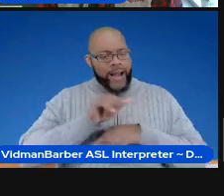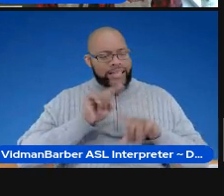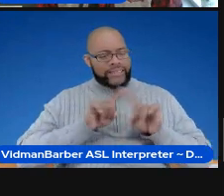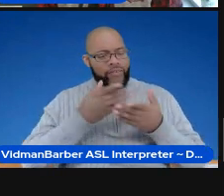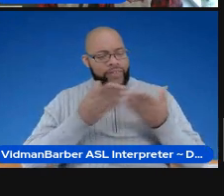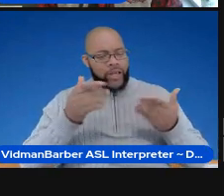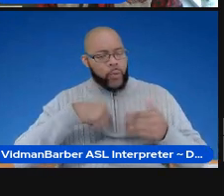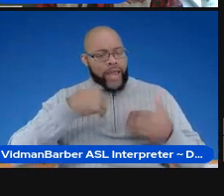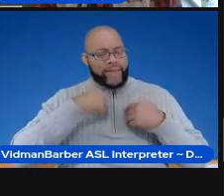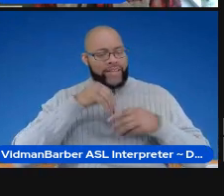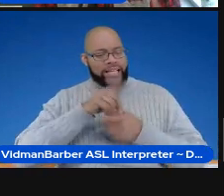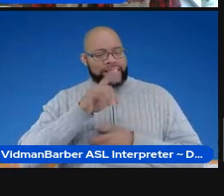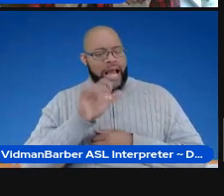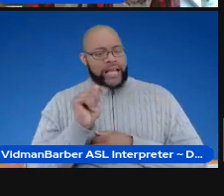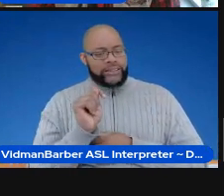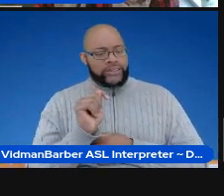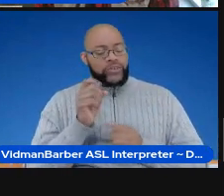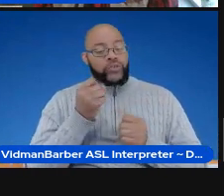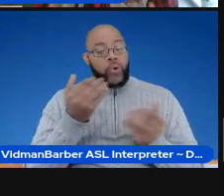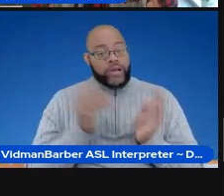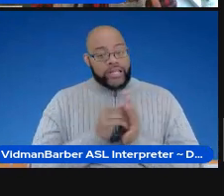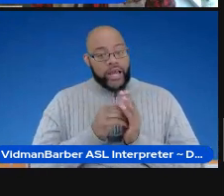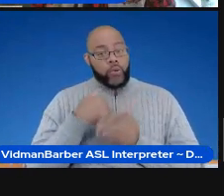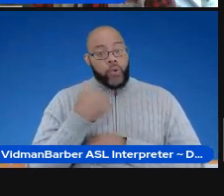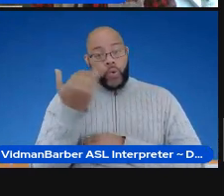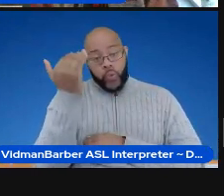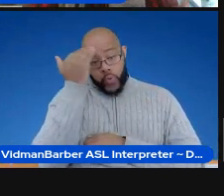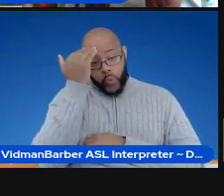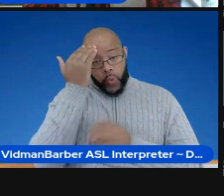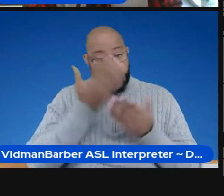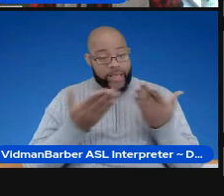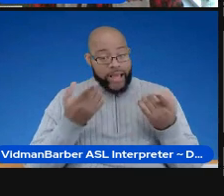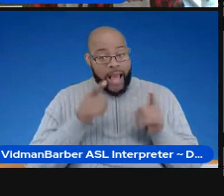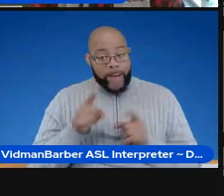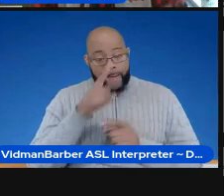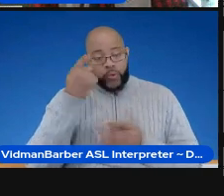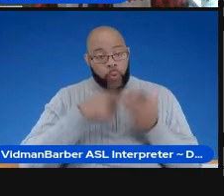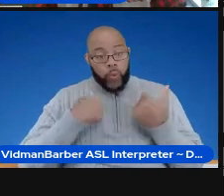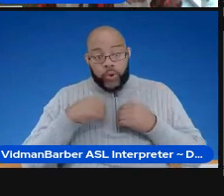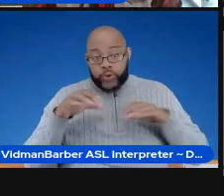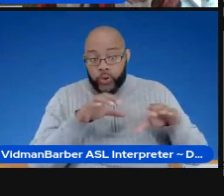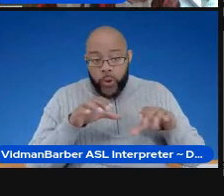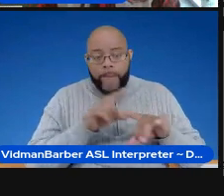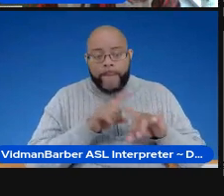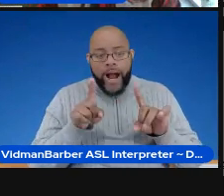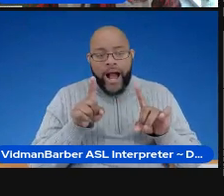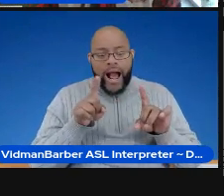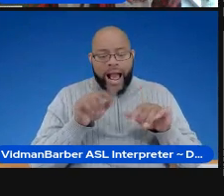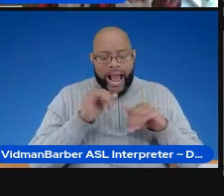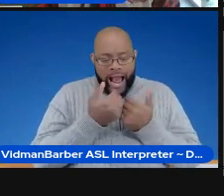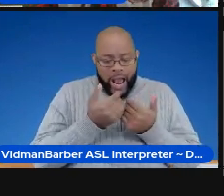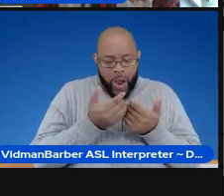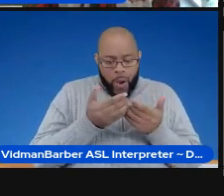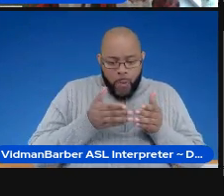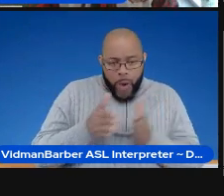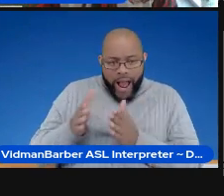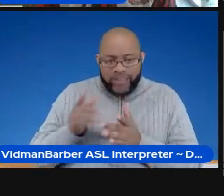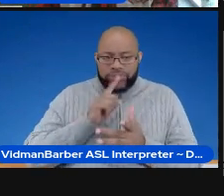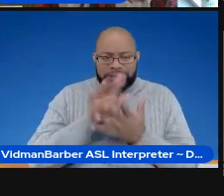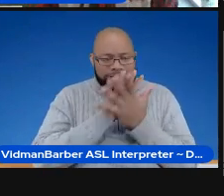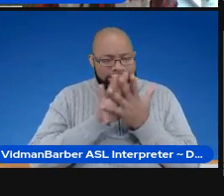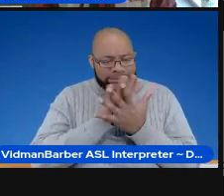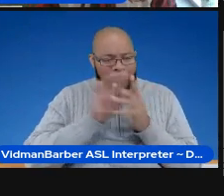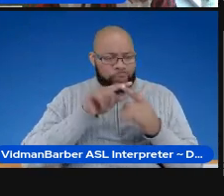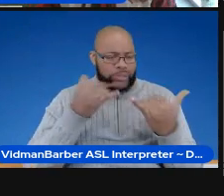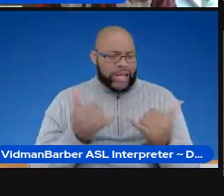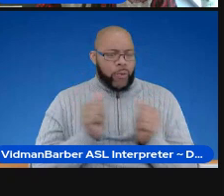that we have in our diet. And so again, we know that these things are happening because of what we're doing, but the mechanisms behind that are really murky even to this day